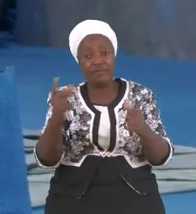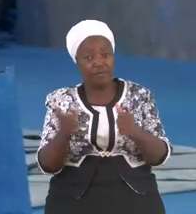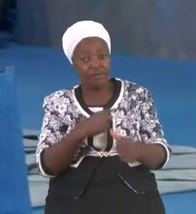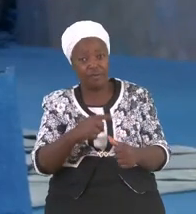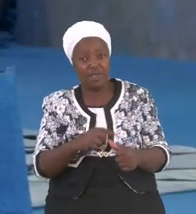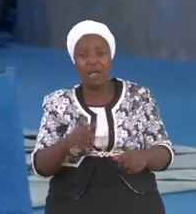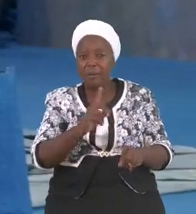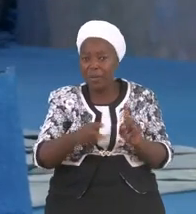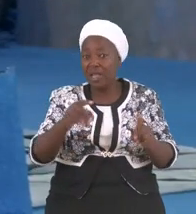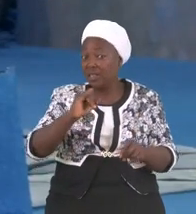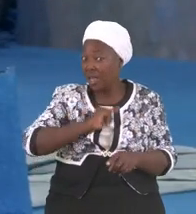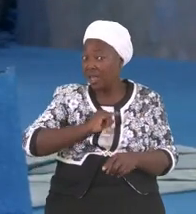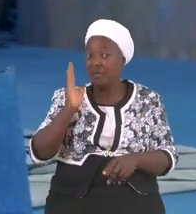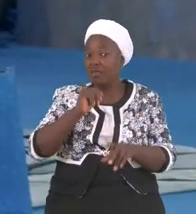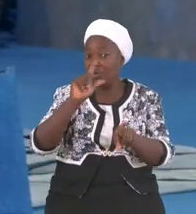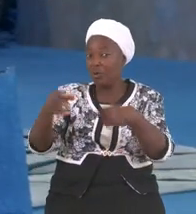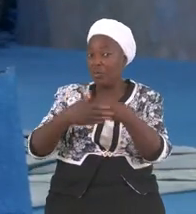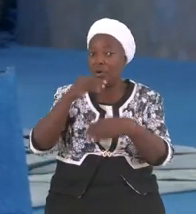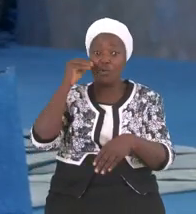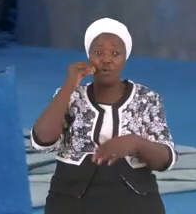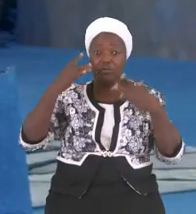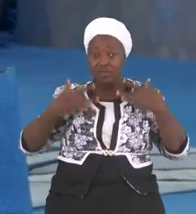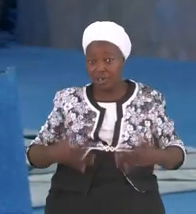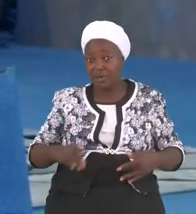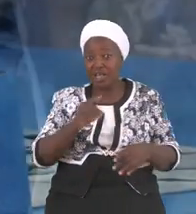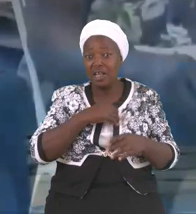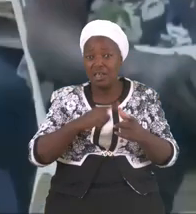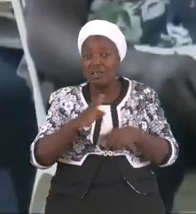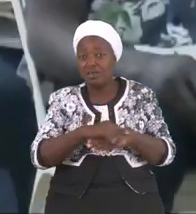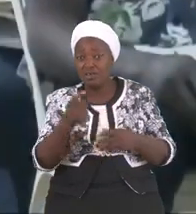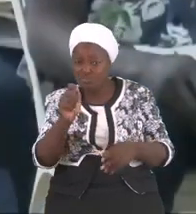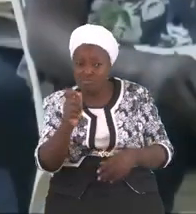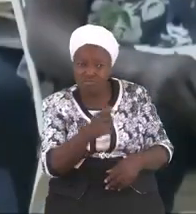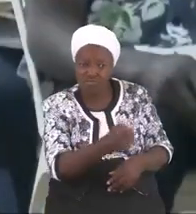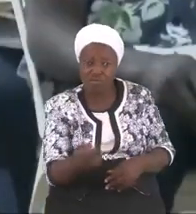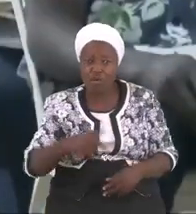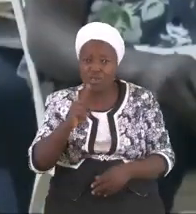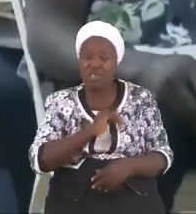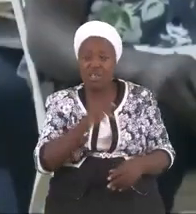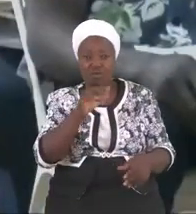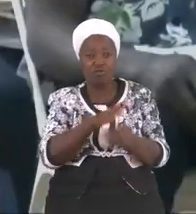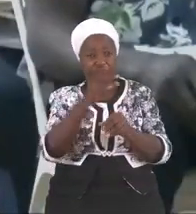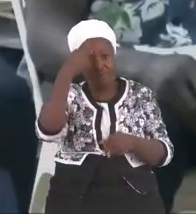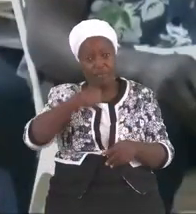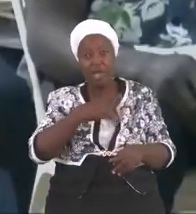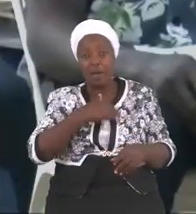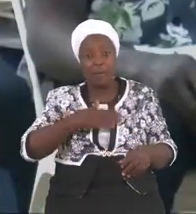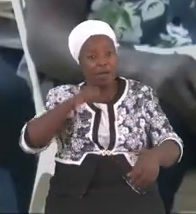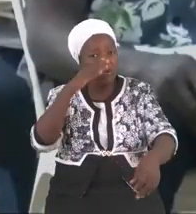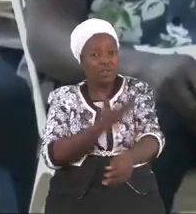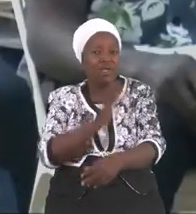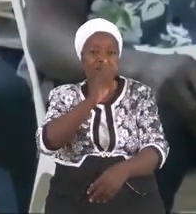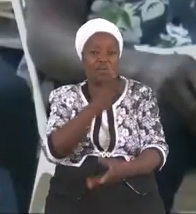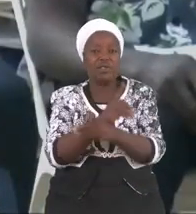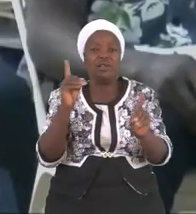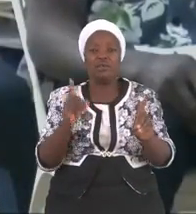back home disappointed. The crumbs are enough for me, and my daughter will be delivered. Look at